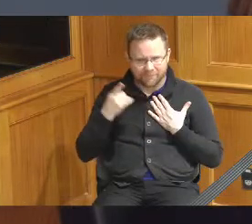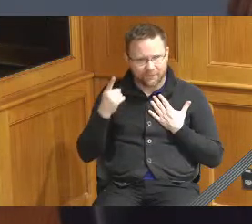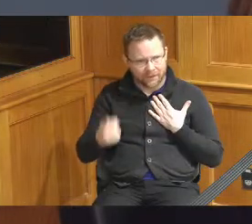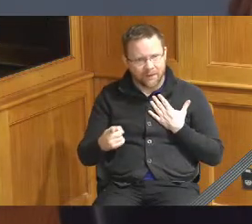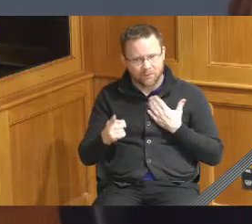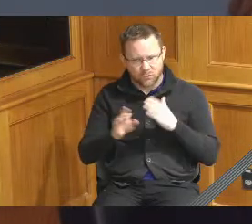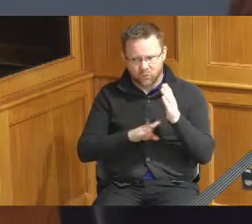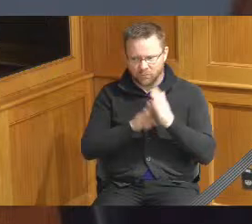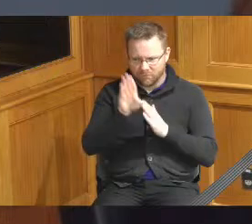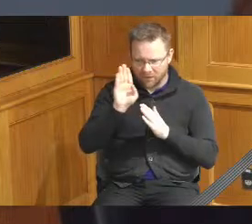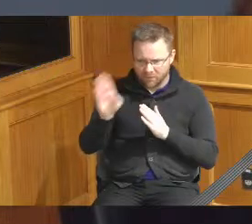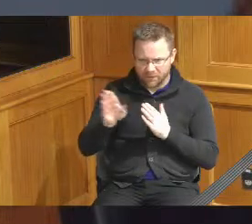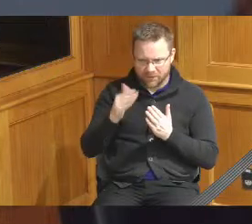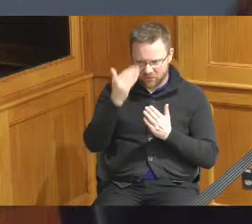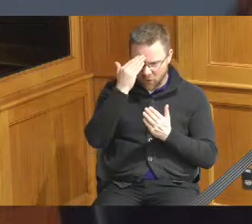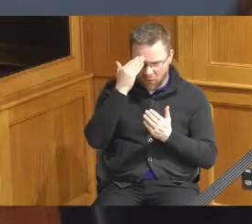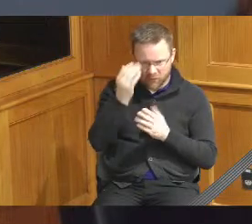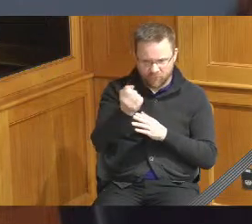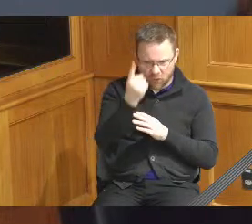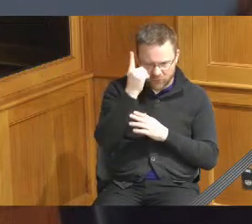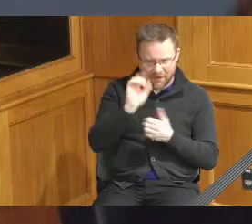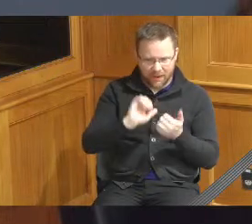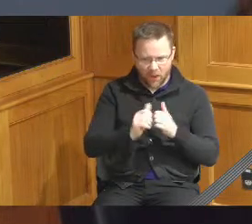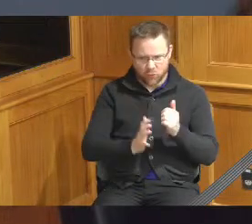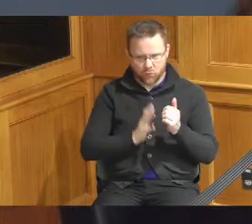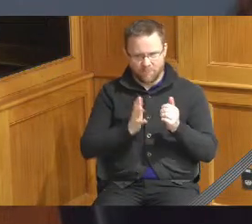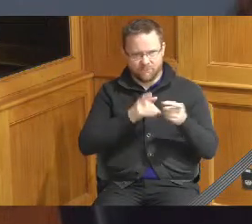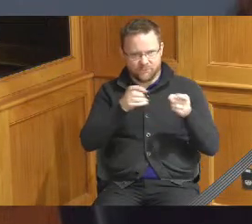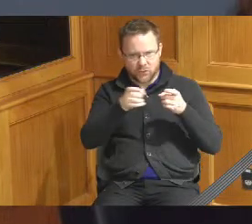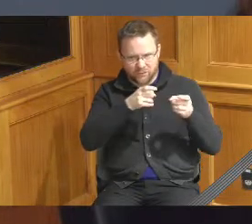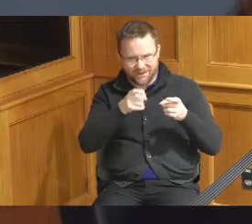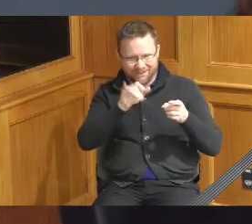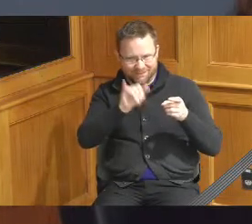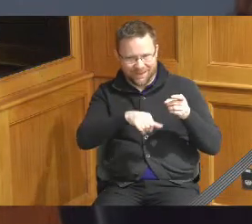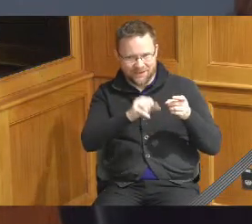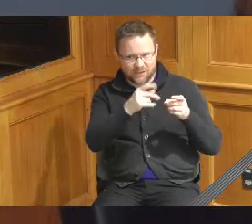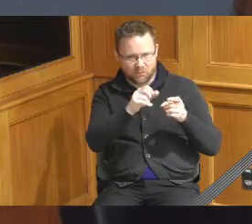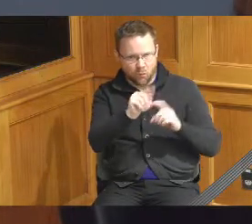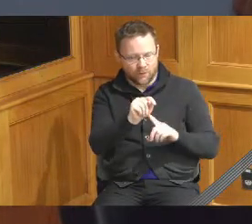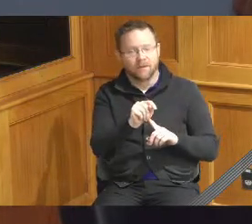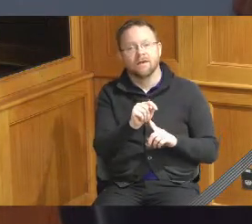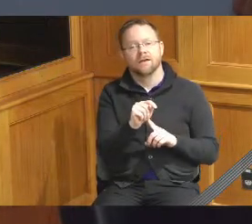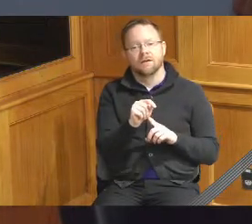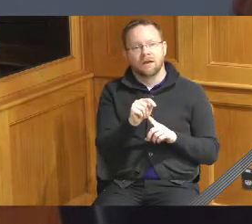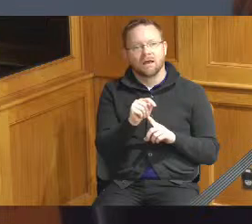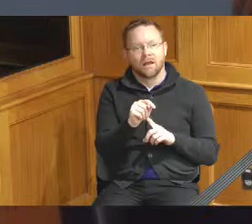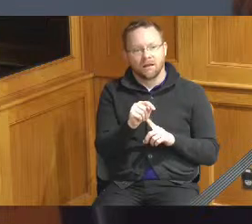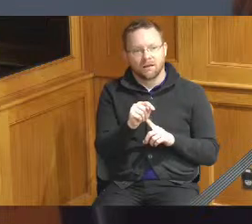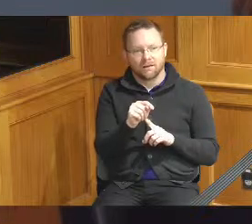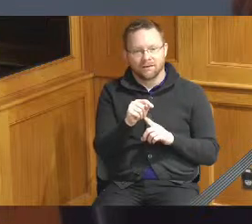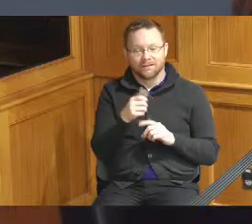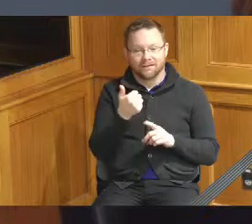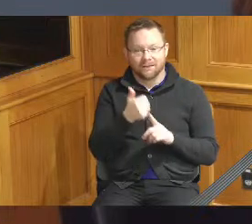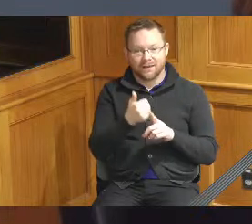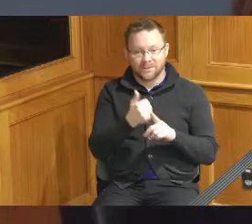his understanding of the officiating and administrative side of the sport. And whereas standing at 5'11", one